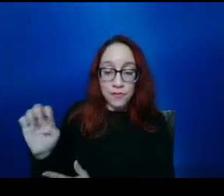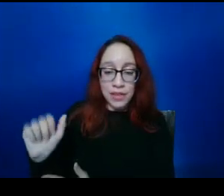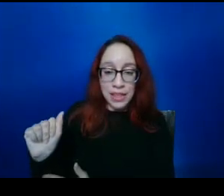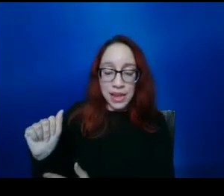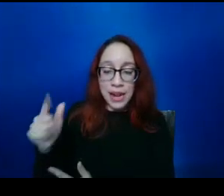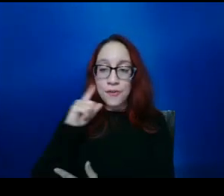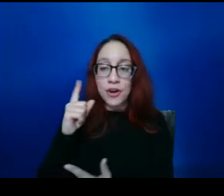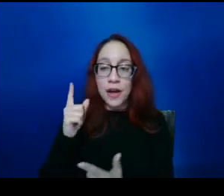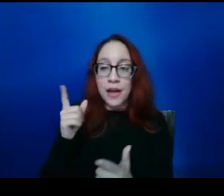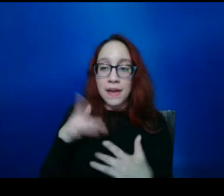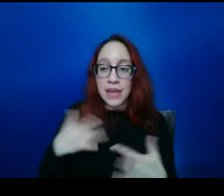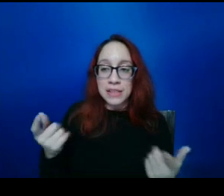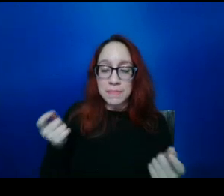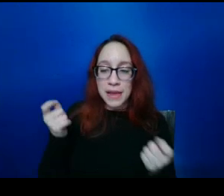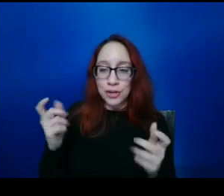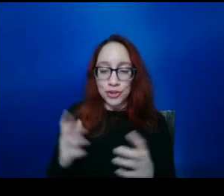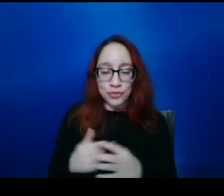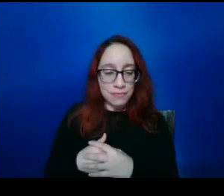up